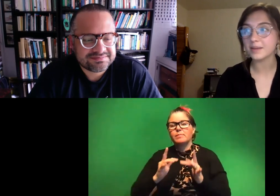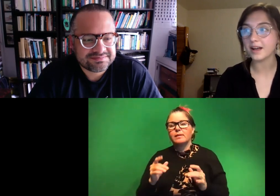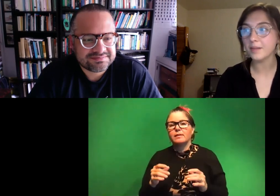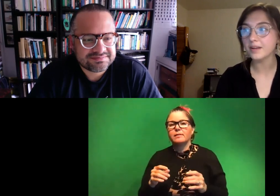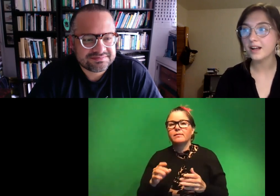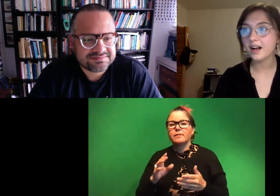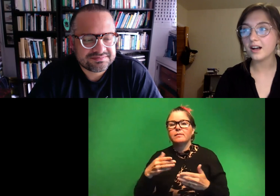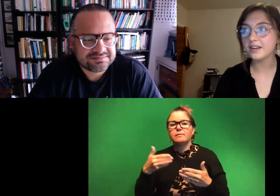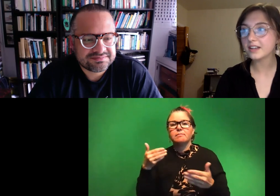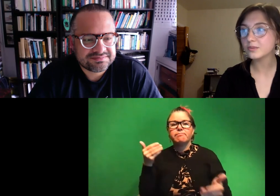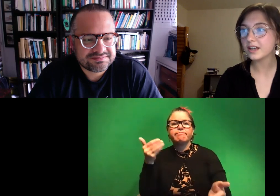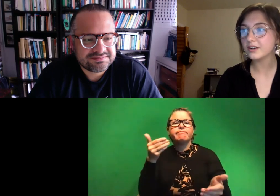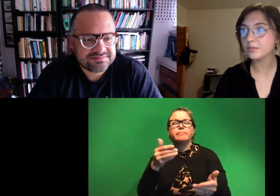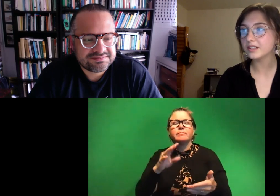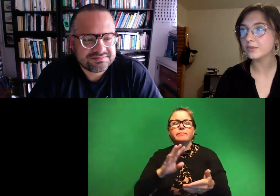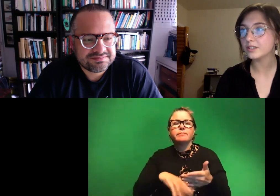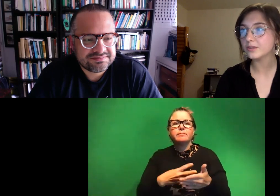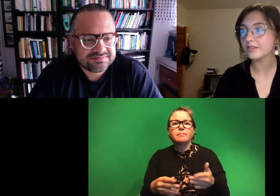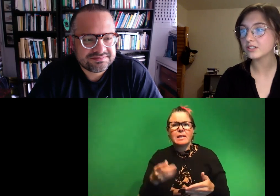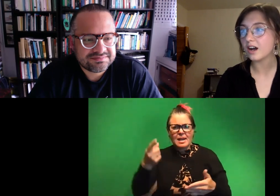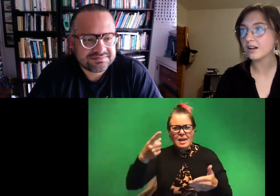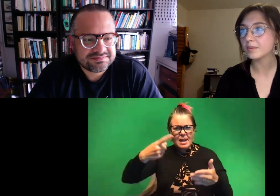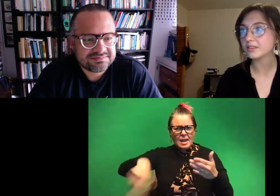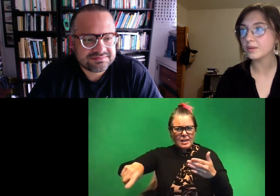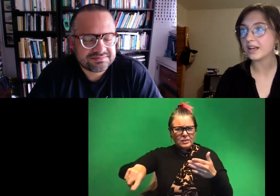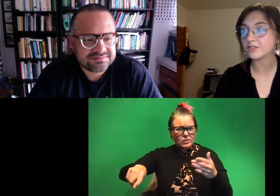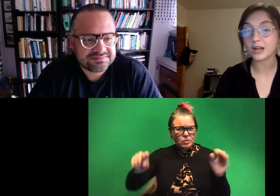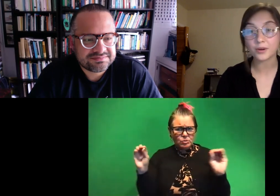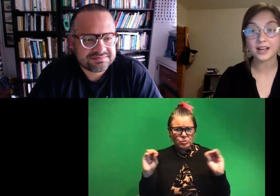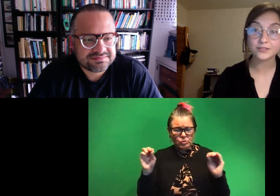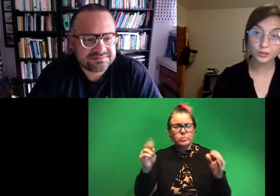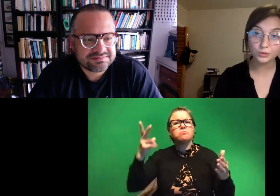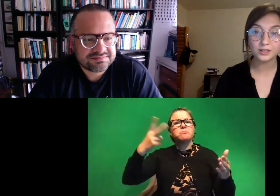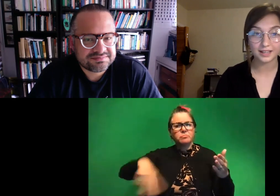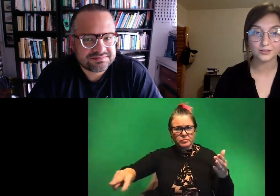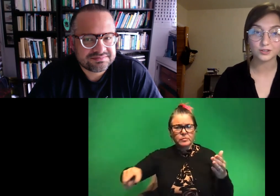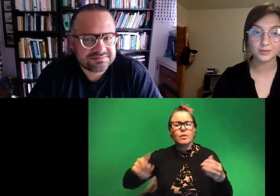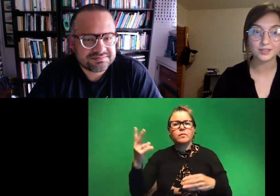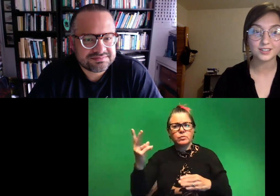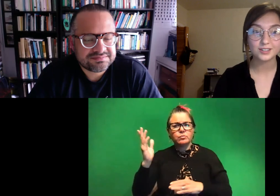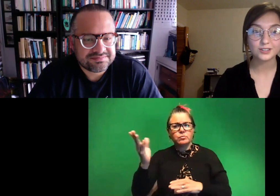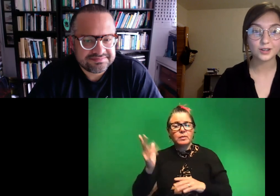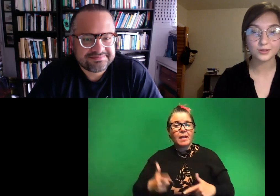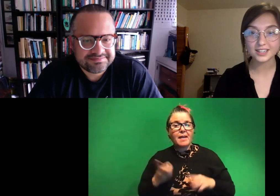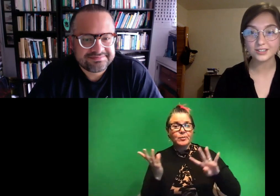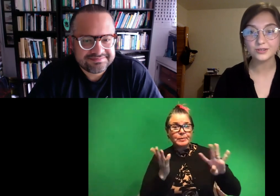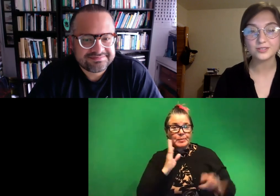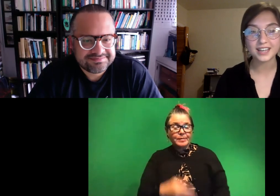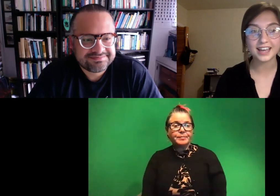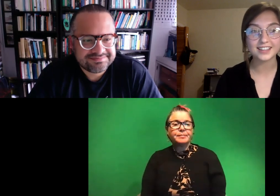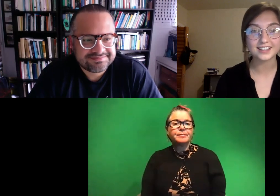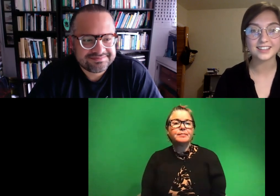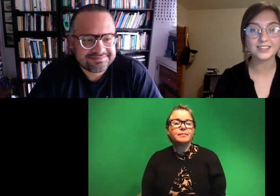talks coming up. Next week, I don't believe we do have a talk, but the week after that, we're gonna have 2 live streams. So stay